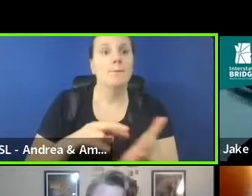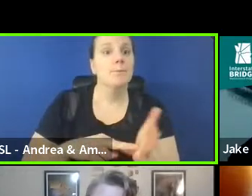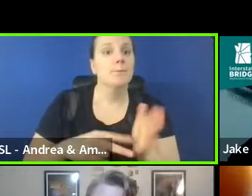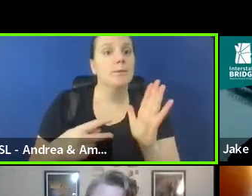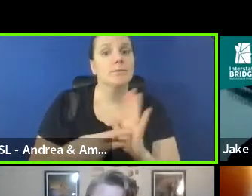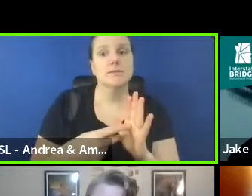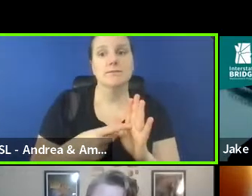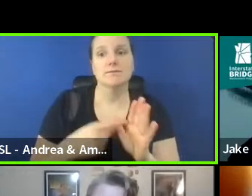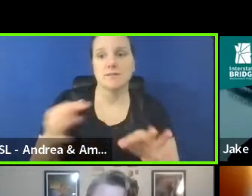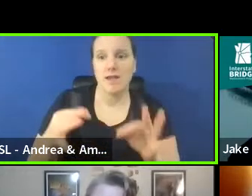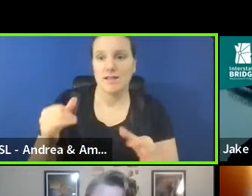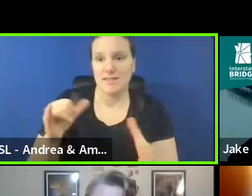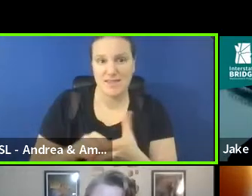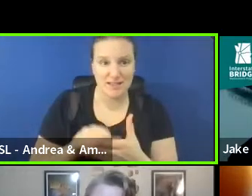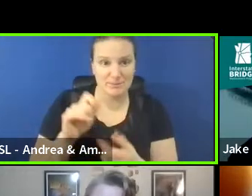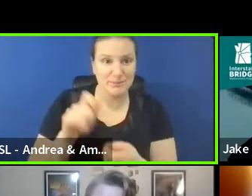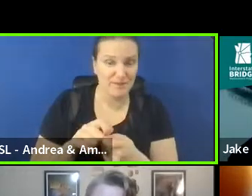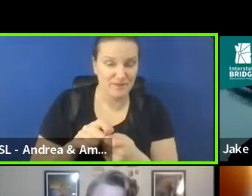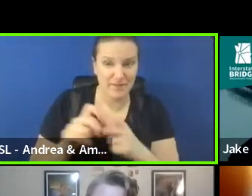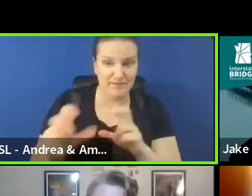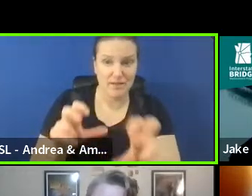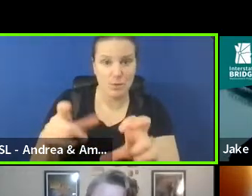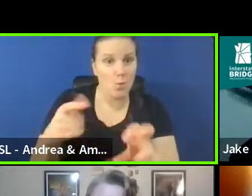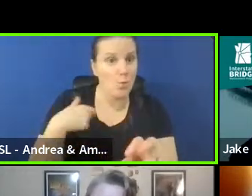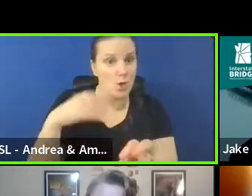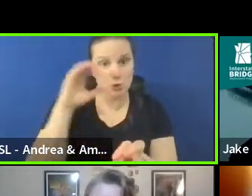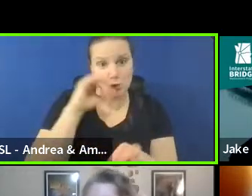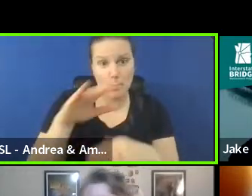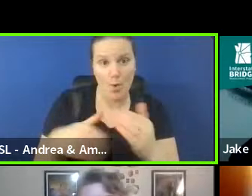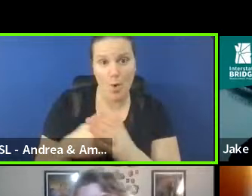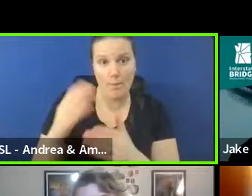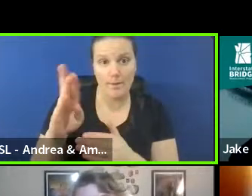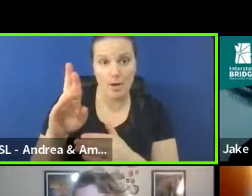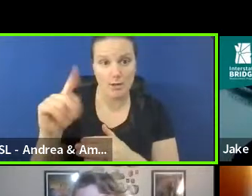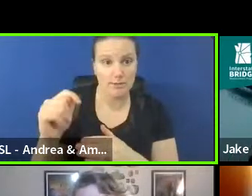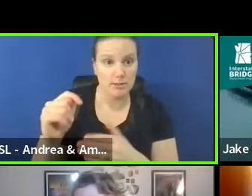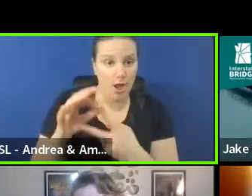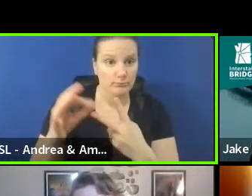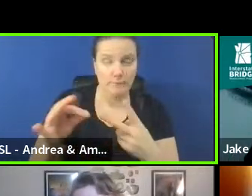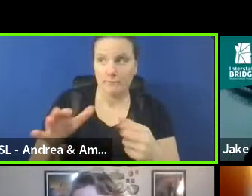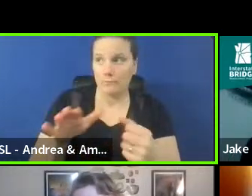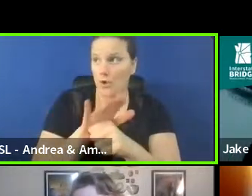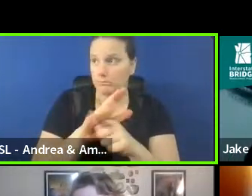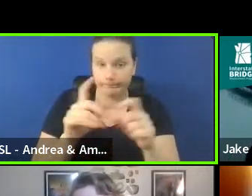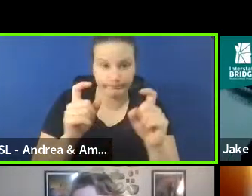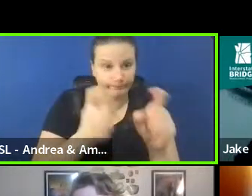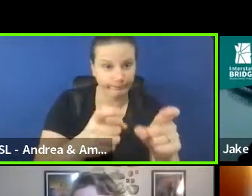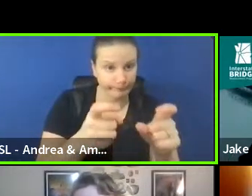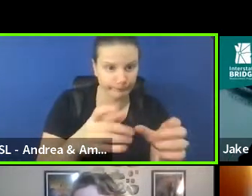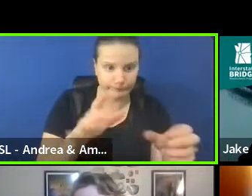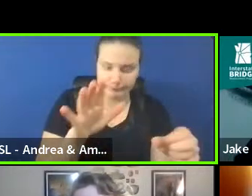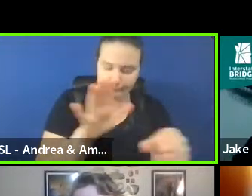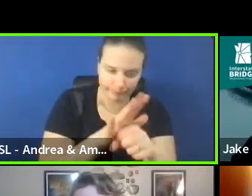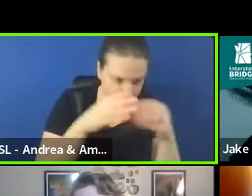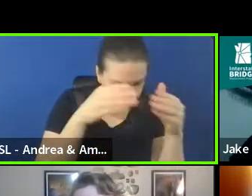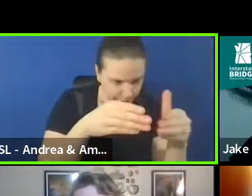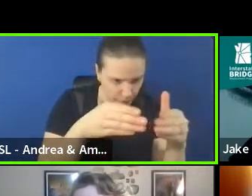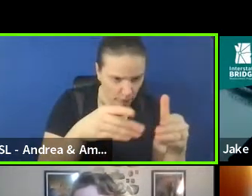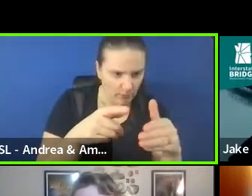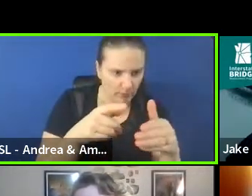this particular investment, we assumed that all of the BRT options were fully dedicated facilities that would